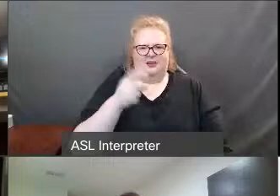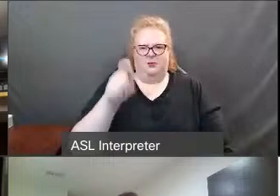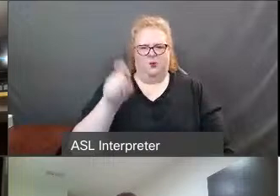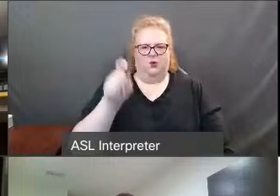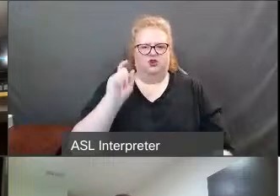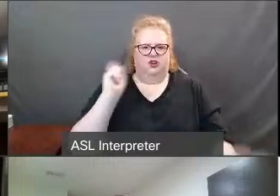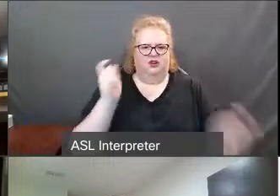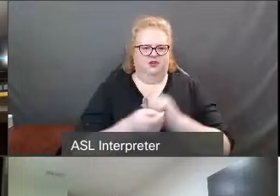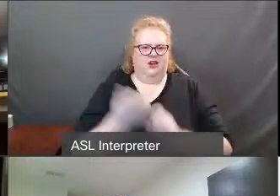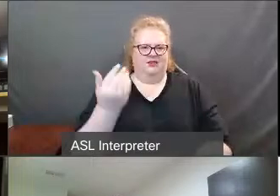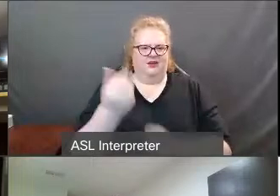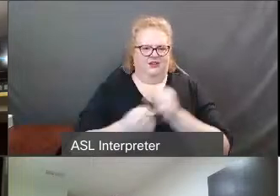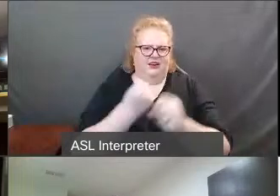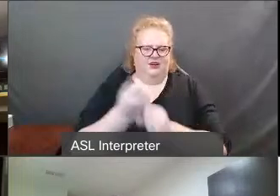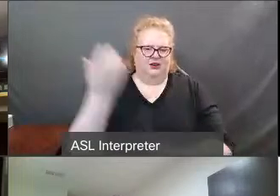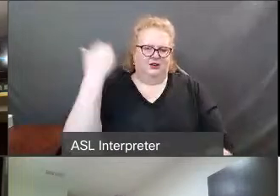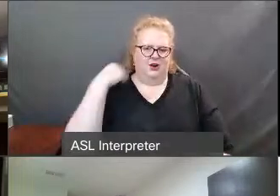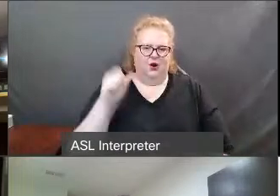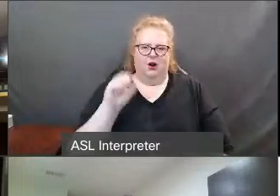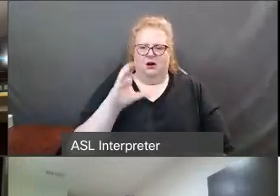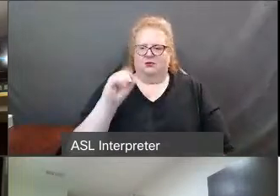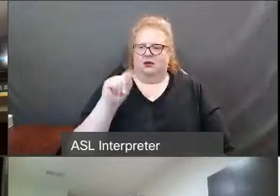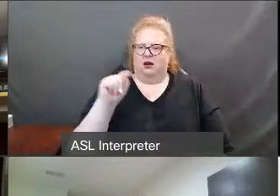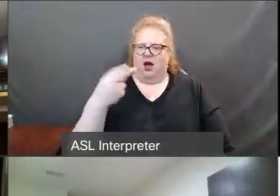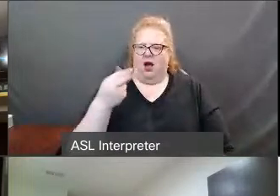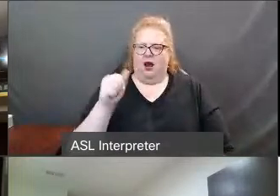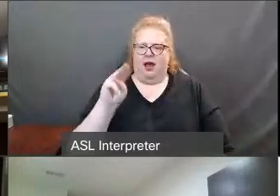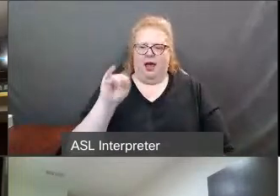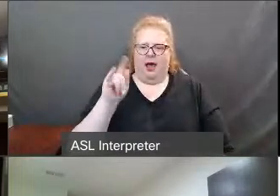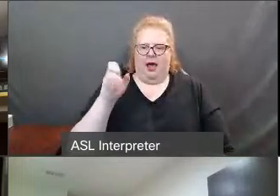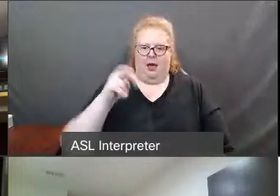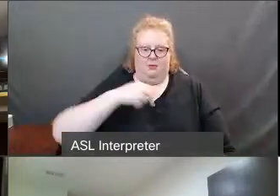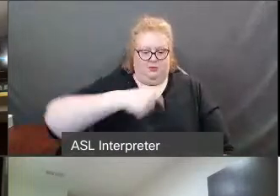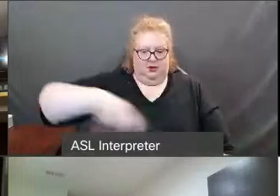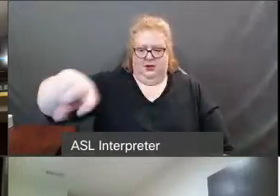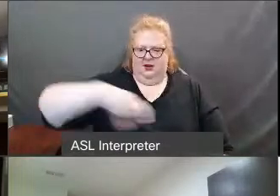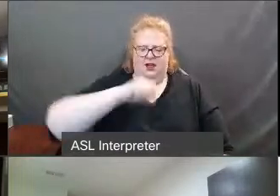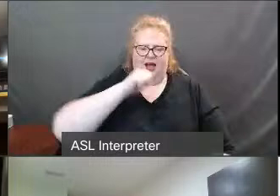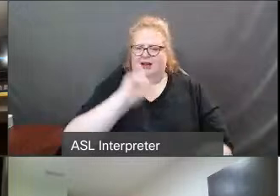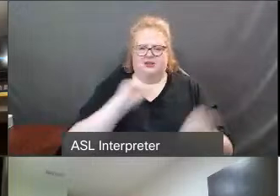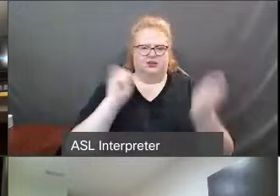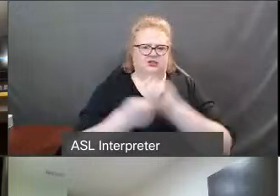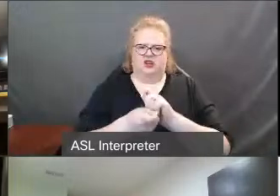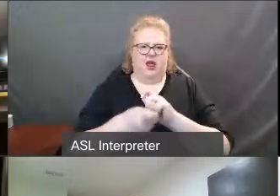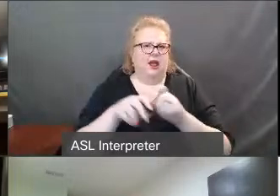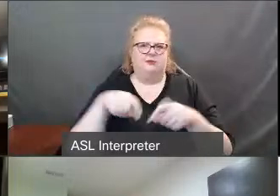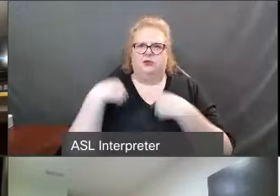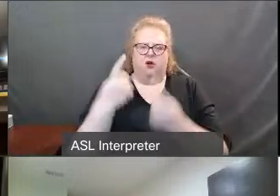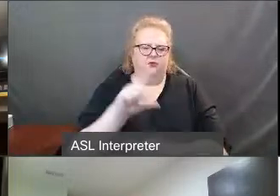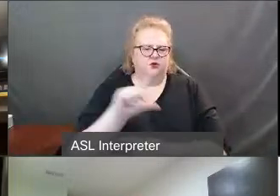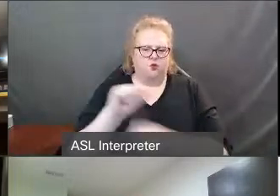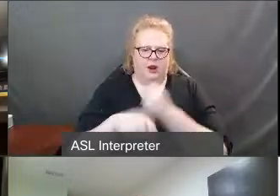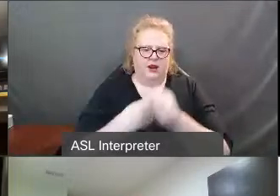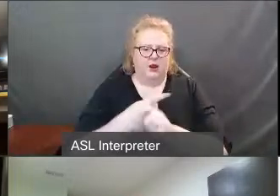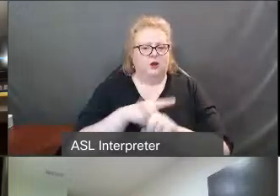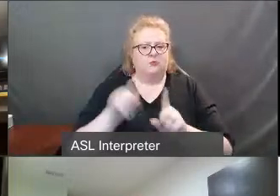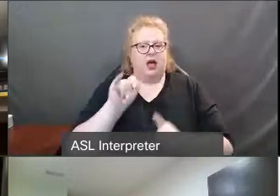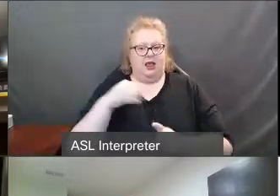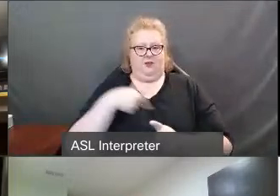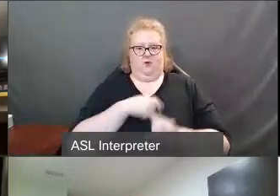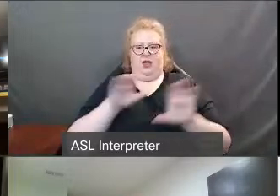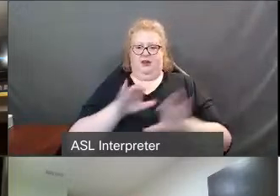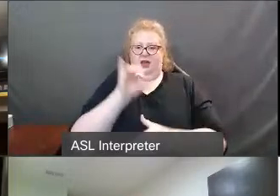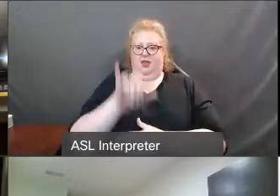years ago. Scott Hamilton hadn't changed much in the last 2 decades. This is something that had we done it 15 years ago, then